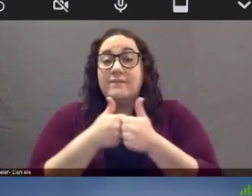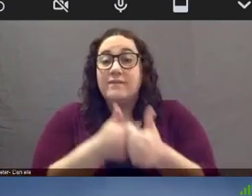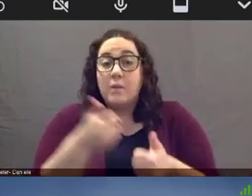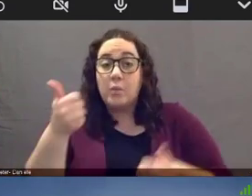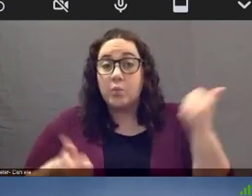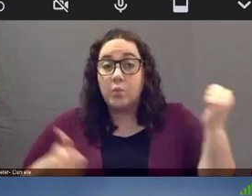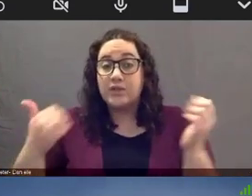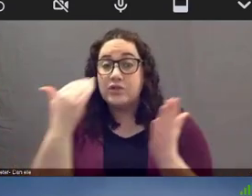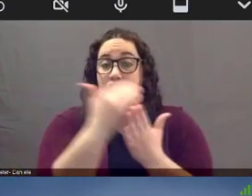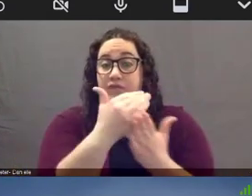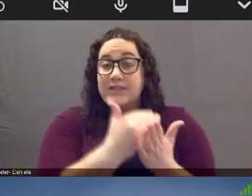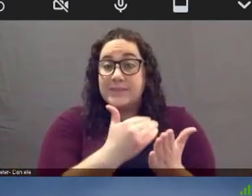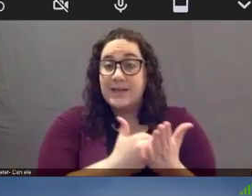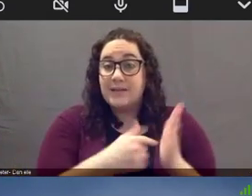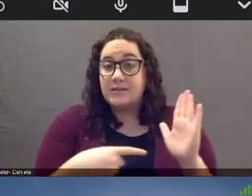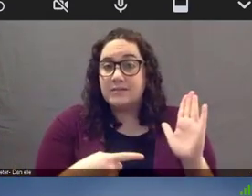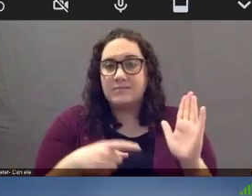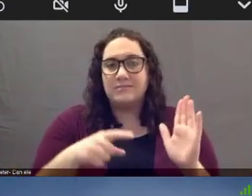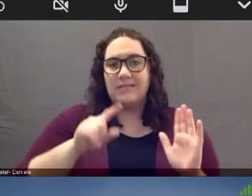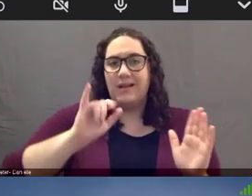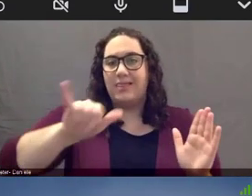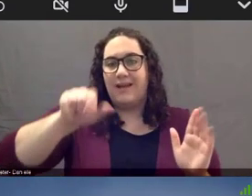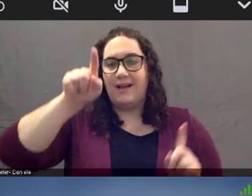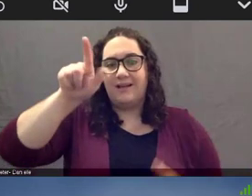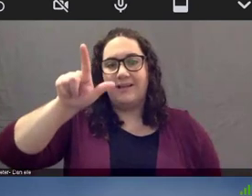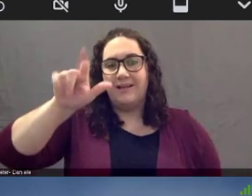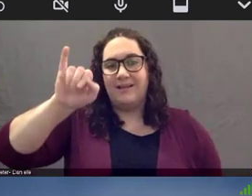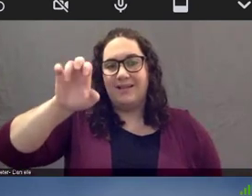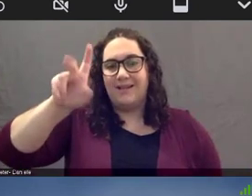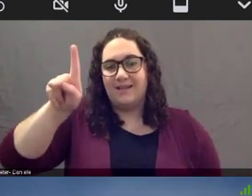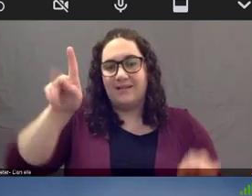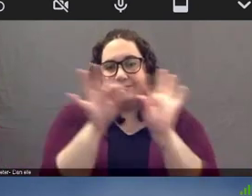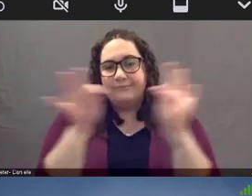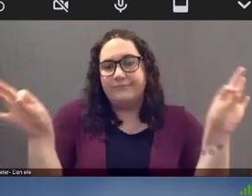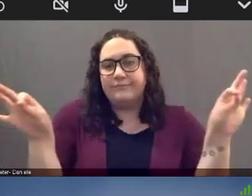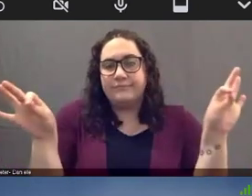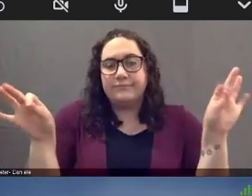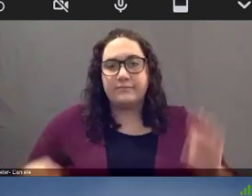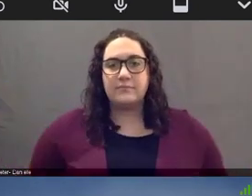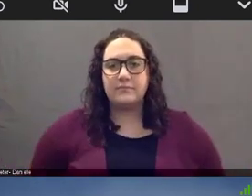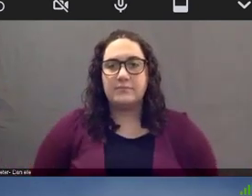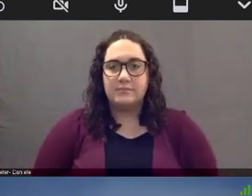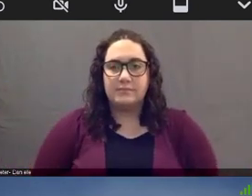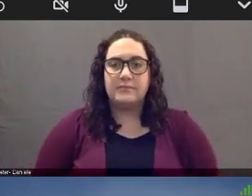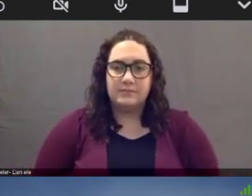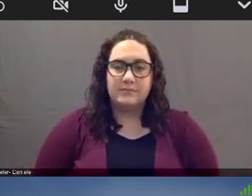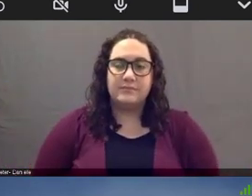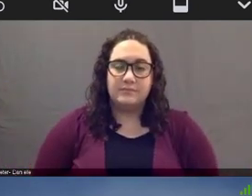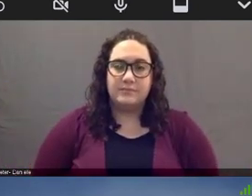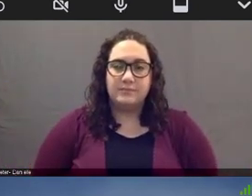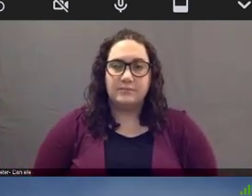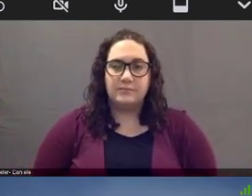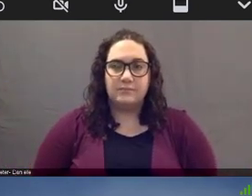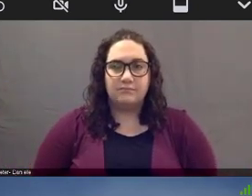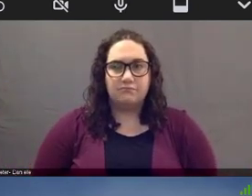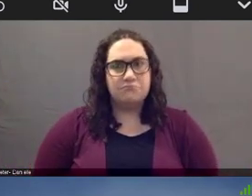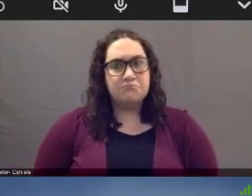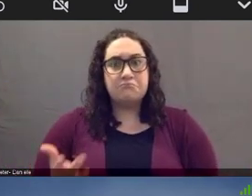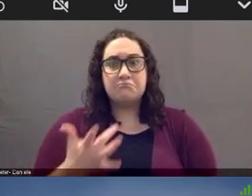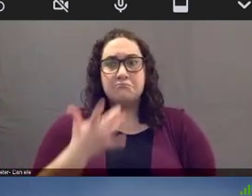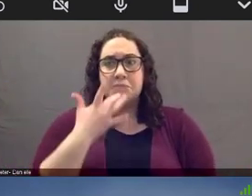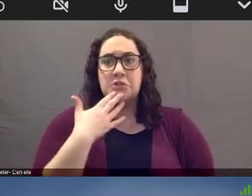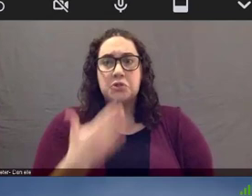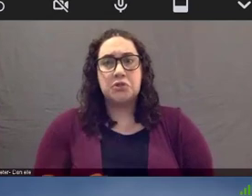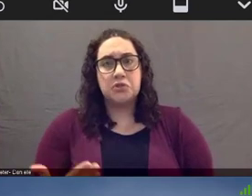the process here on this channel. Oops, on this channel here. It was pretty good. It was a little bit different because I didn't